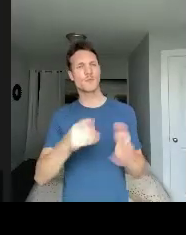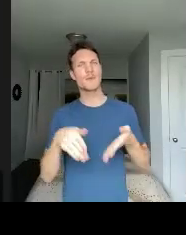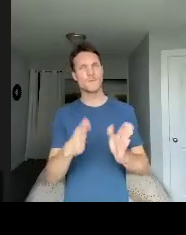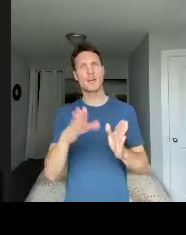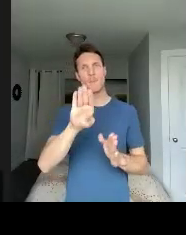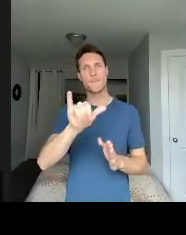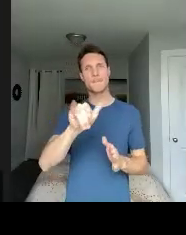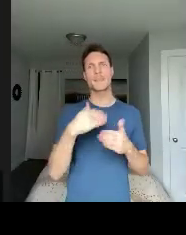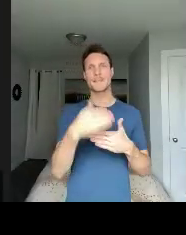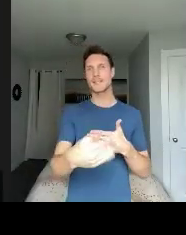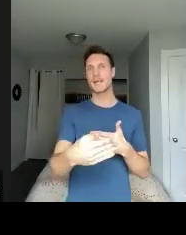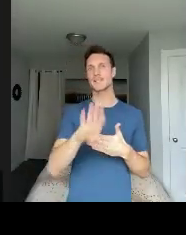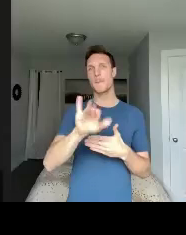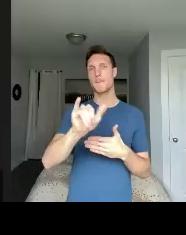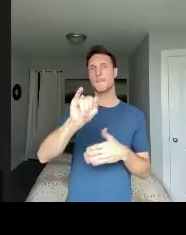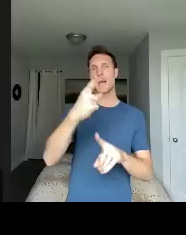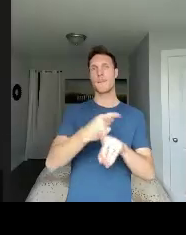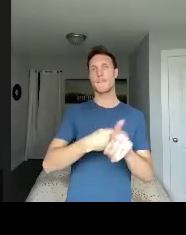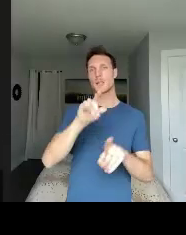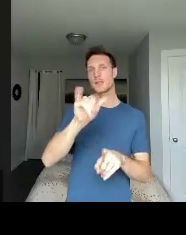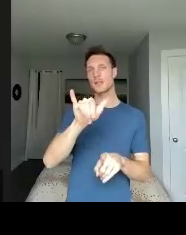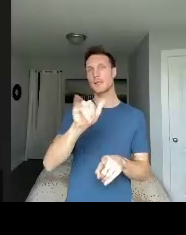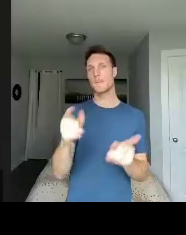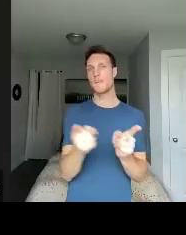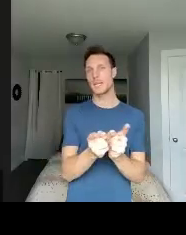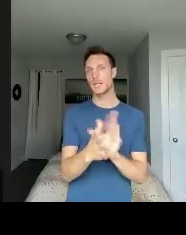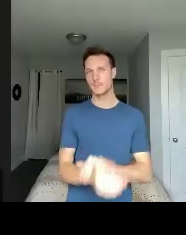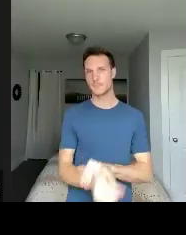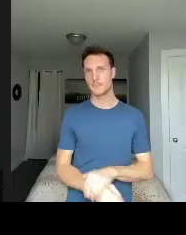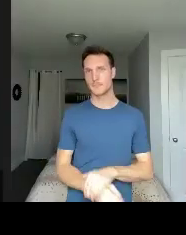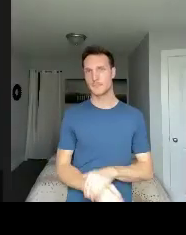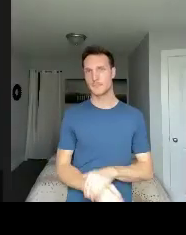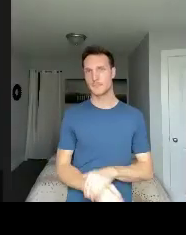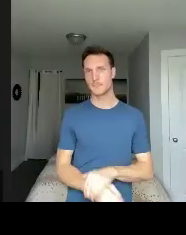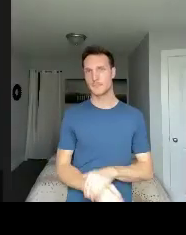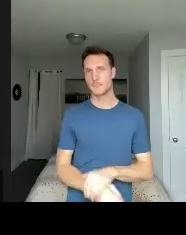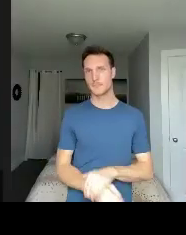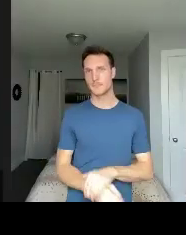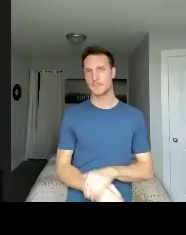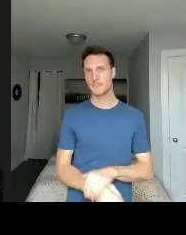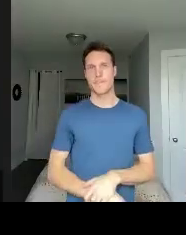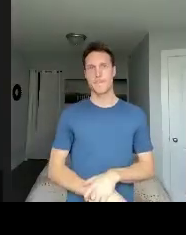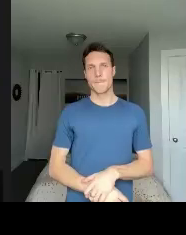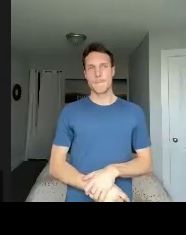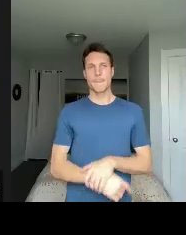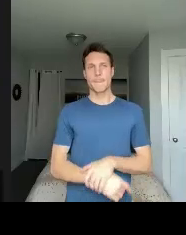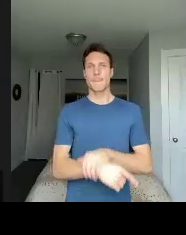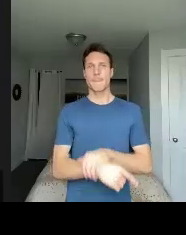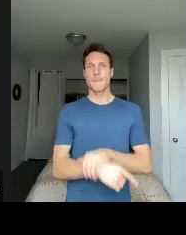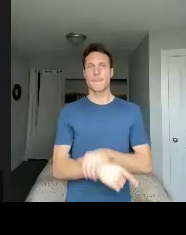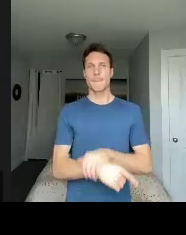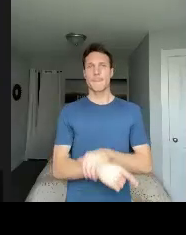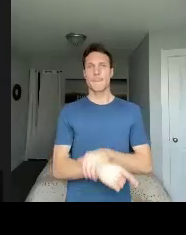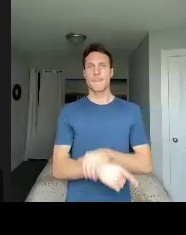The behavioral management family training pilot done by KCAR. They are putting trainings on Facebook, Kansas